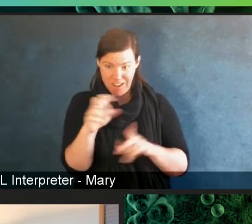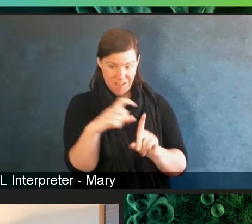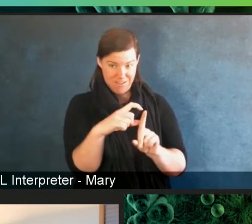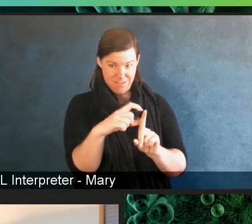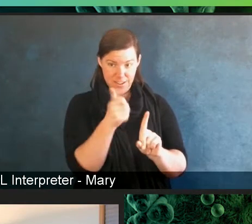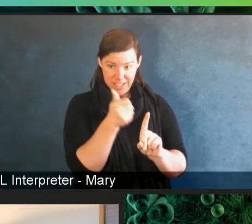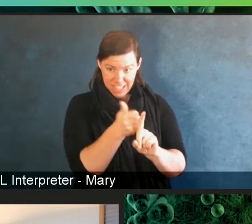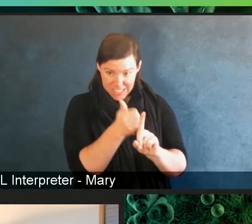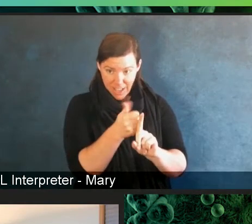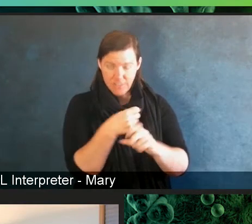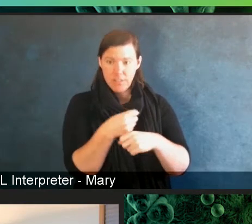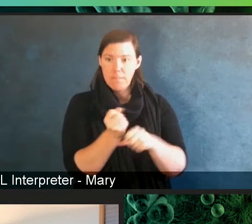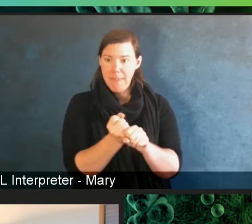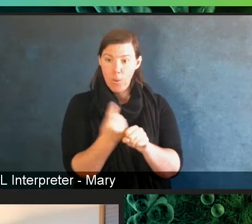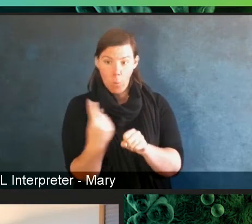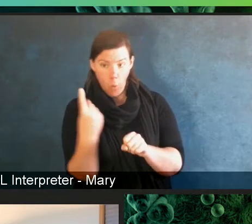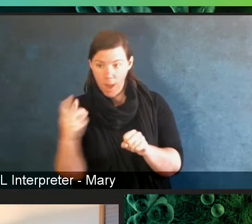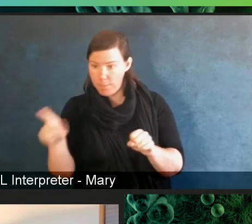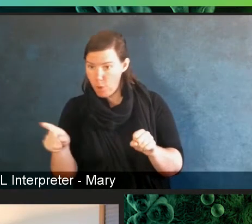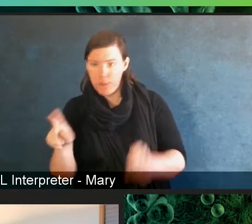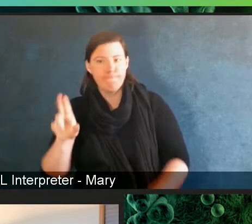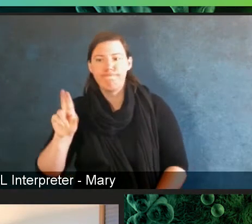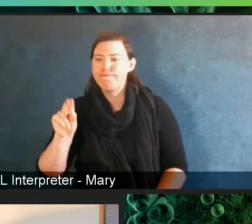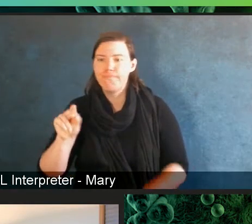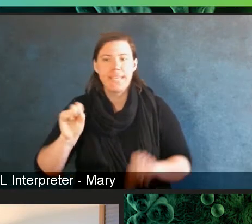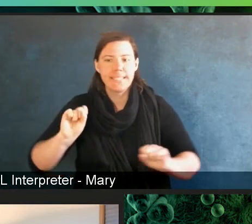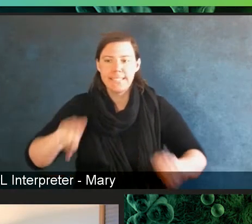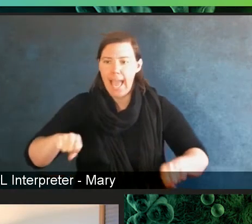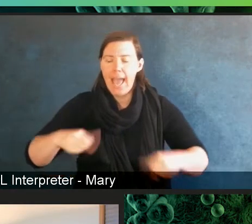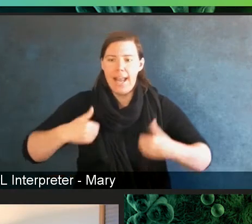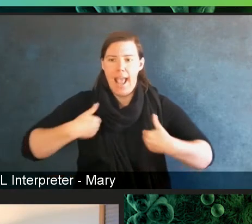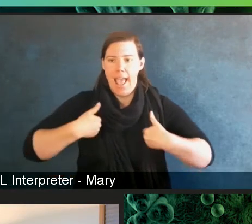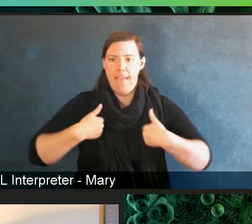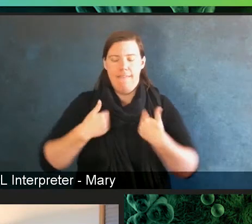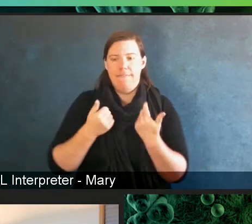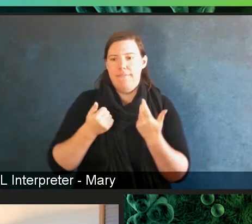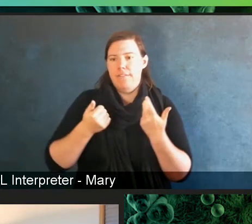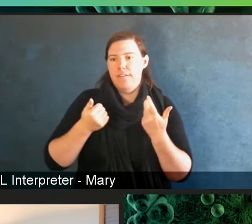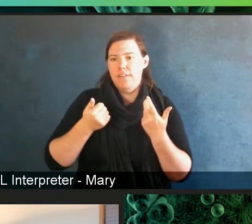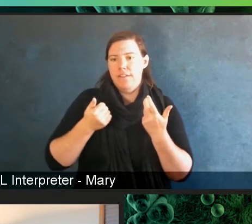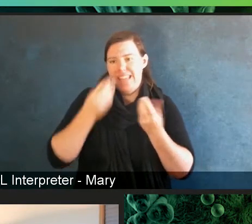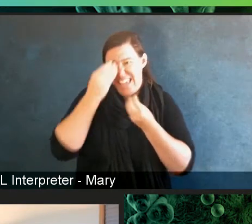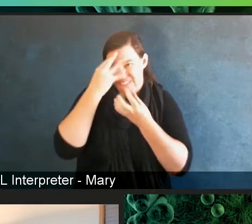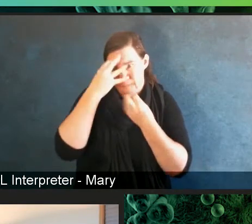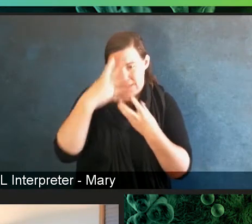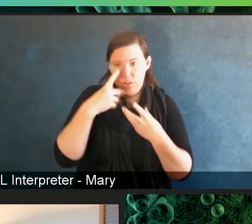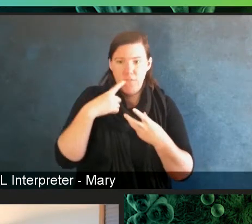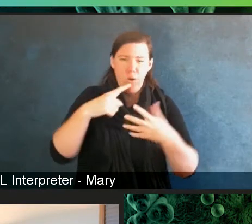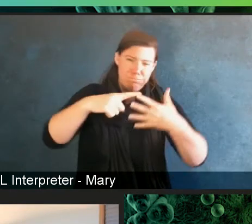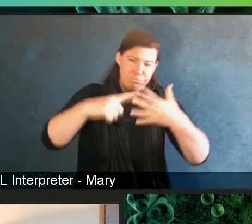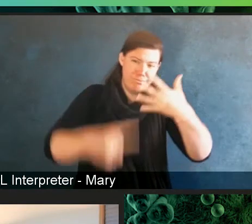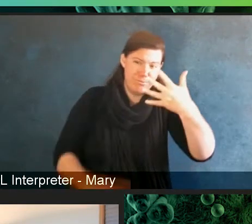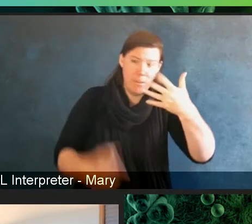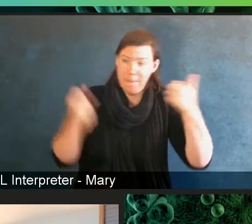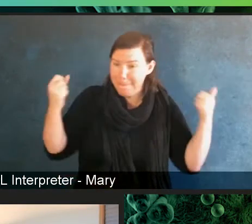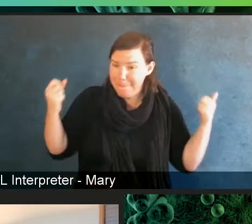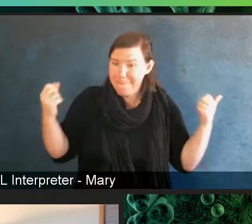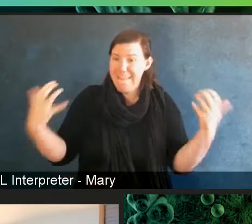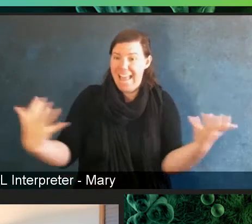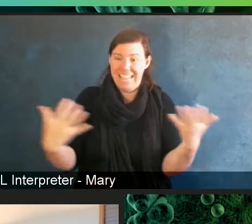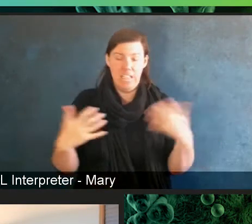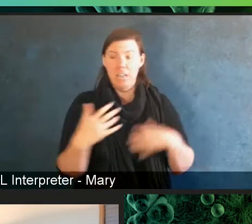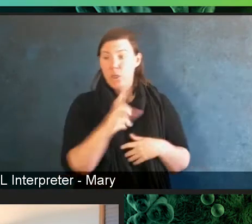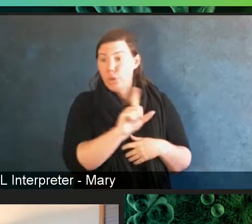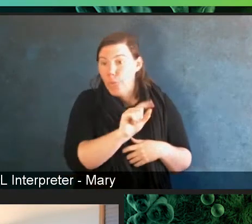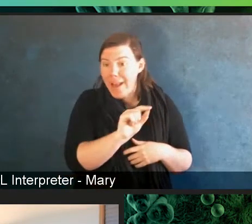over 30,000 different proteins. One gene, 30,000 proteins. So splicing is the process by which one unit of genetic